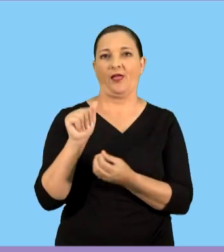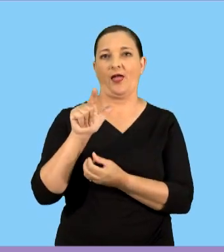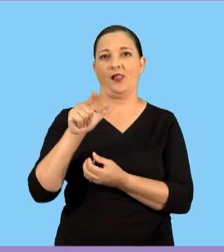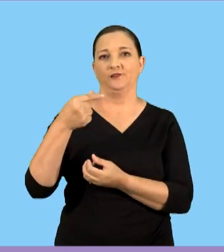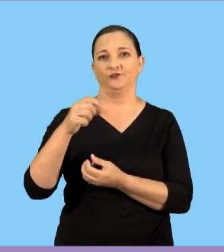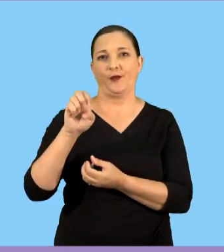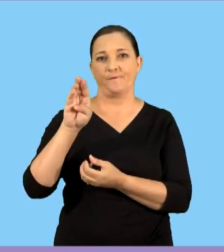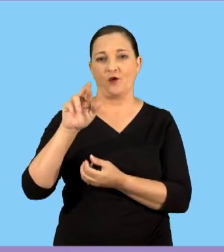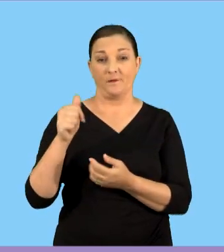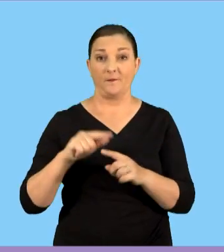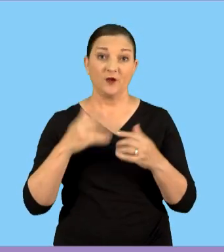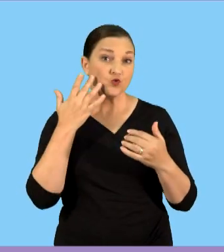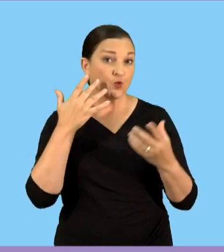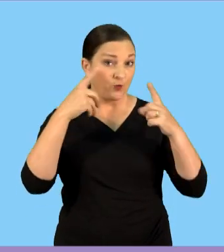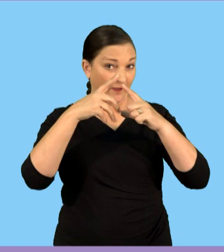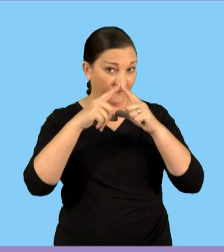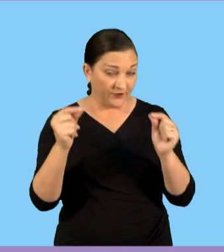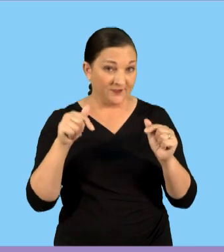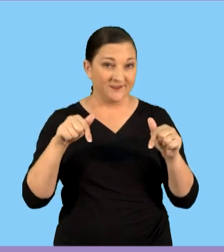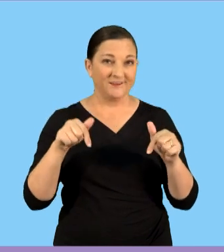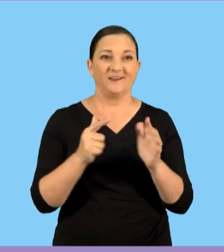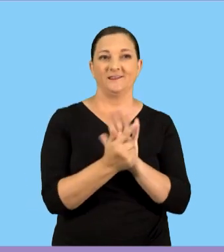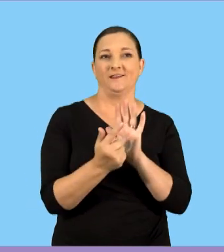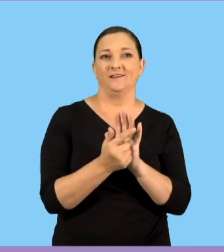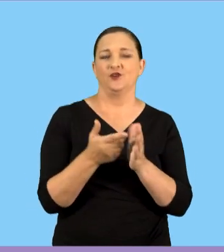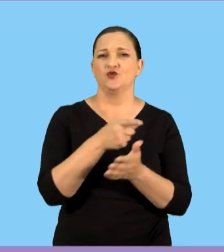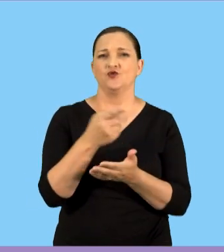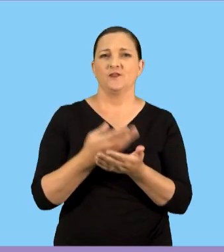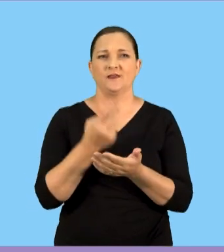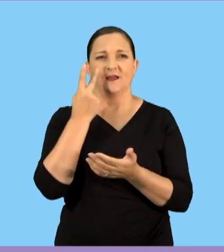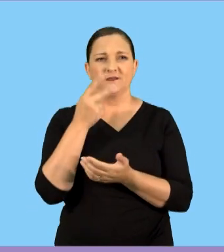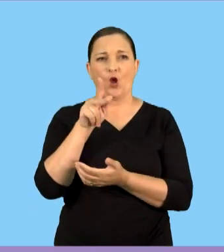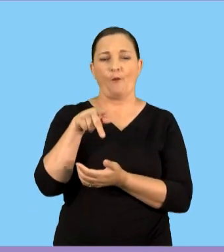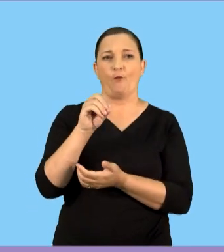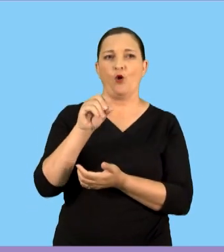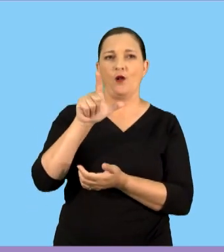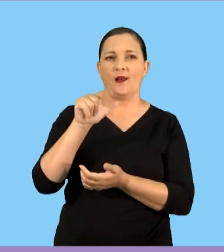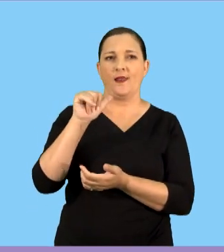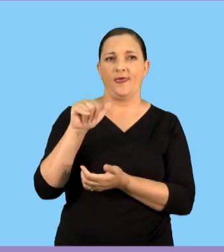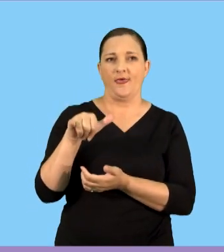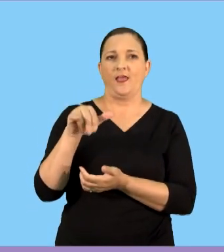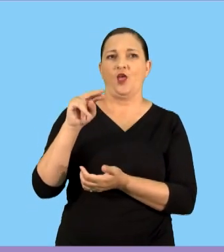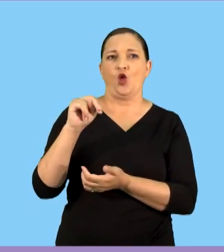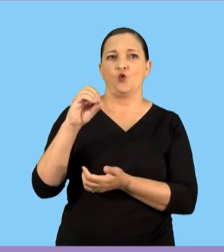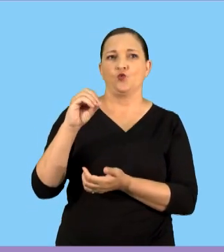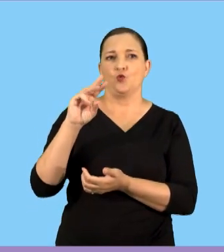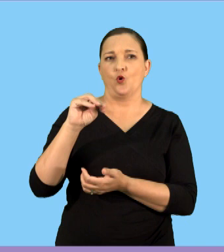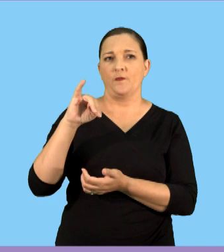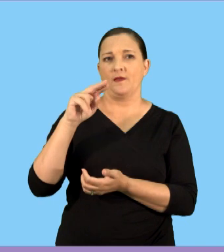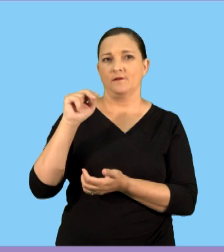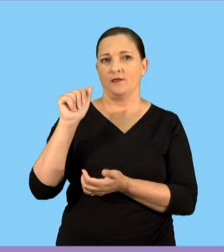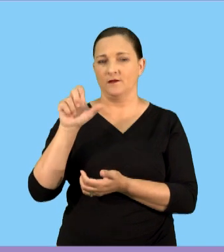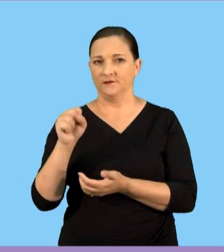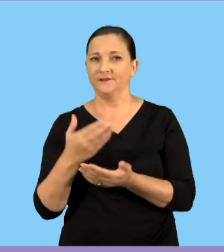lesson, you will be able to multiply polynomials by monomials that are constant, multiply polynomials